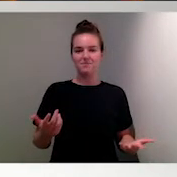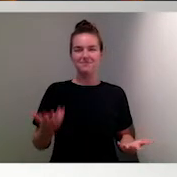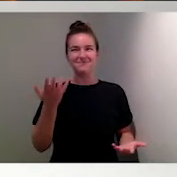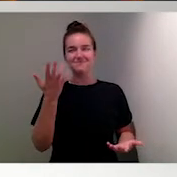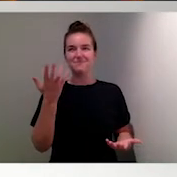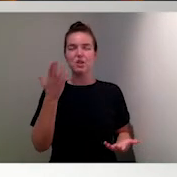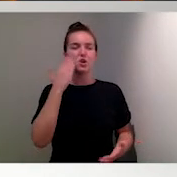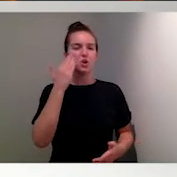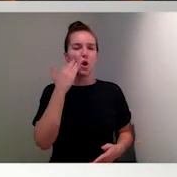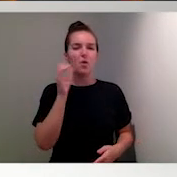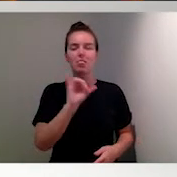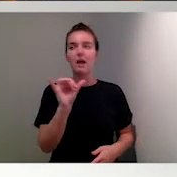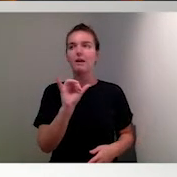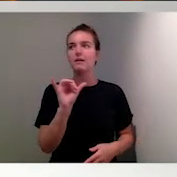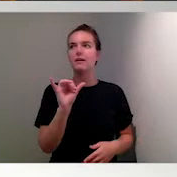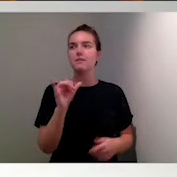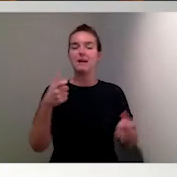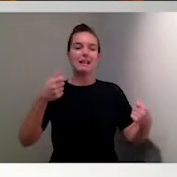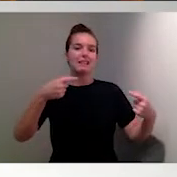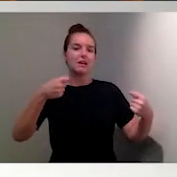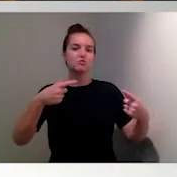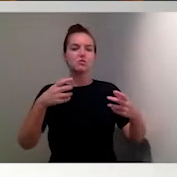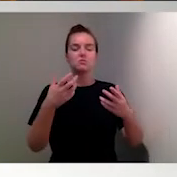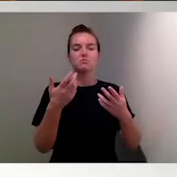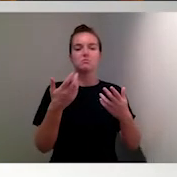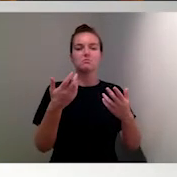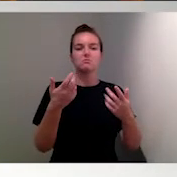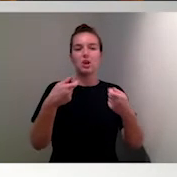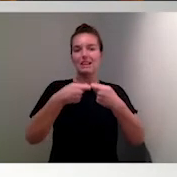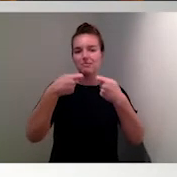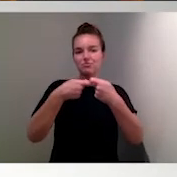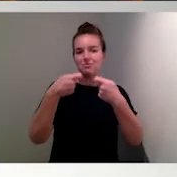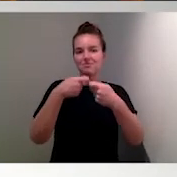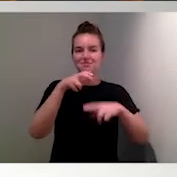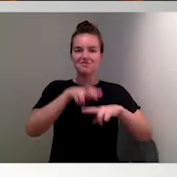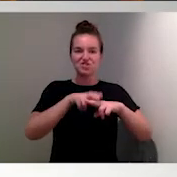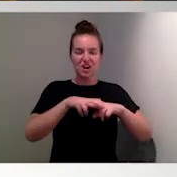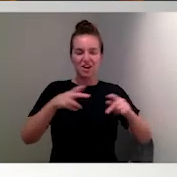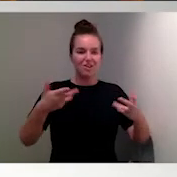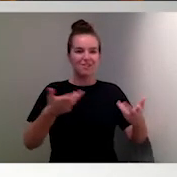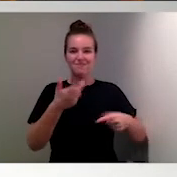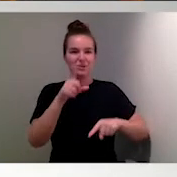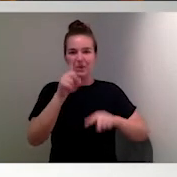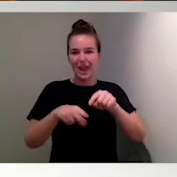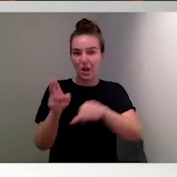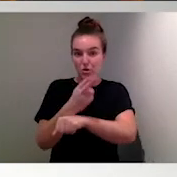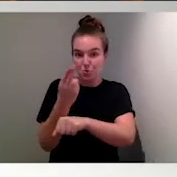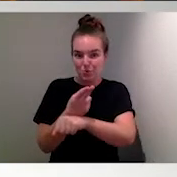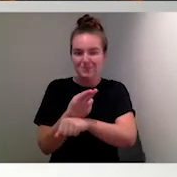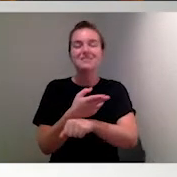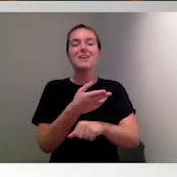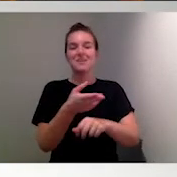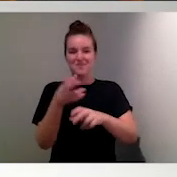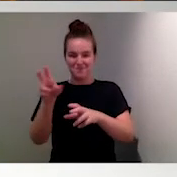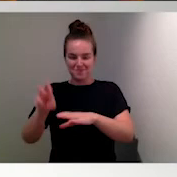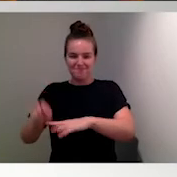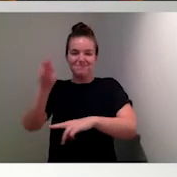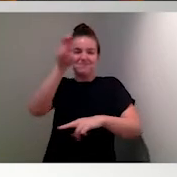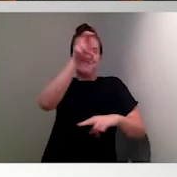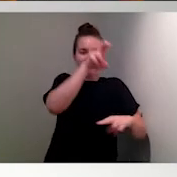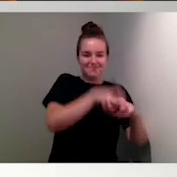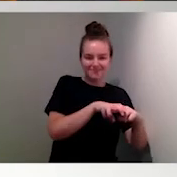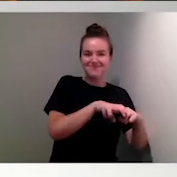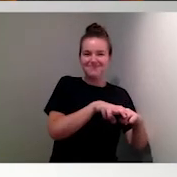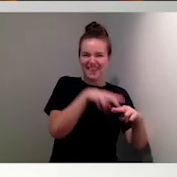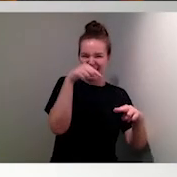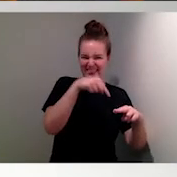So they put you in that and then wheel you down. And sometimes there are people lifting it up and moving it over some of the bigger rocks, but they do it. You